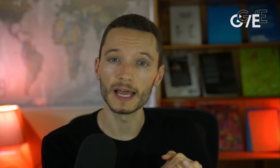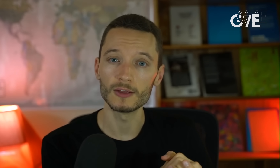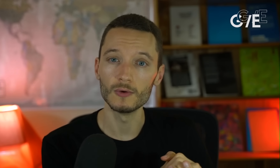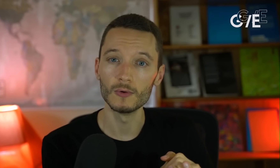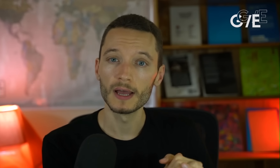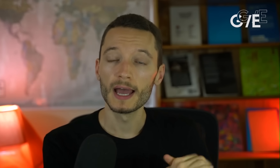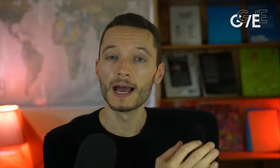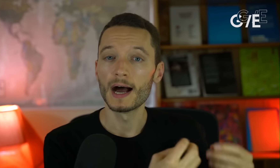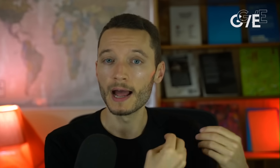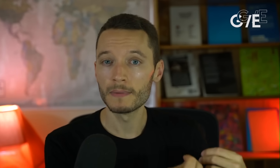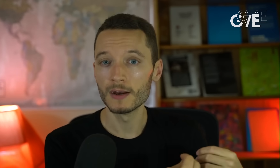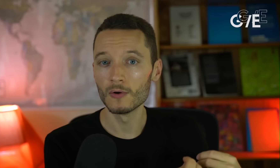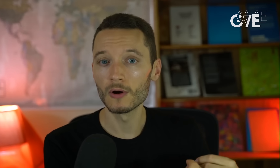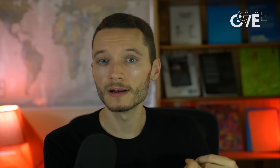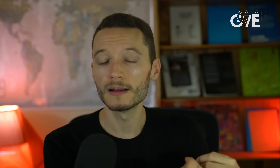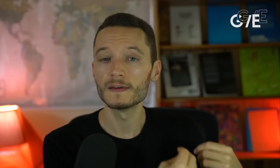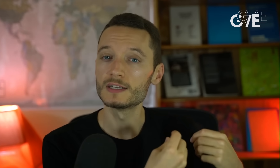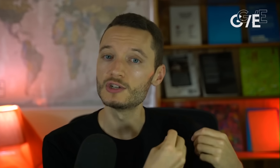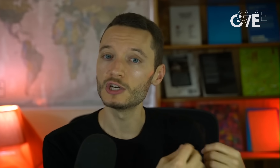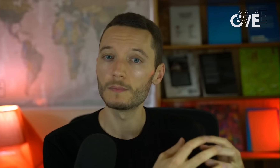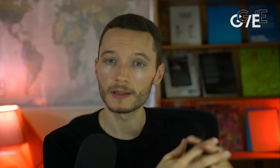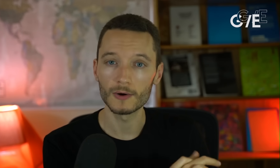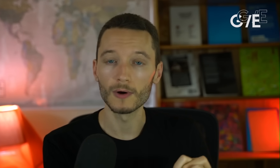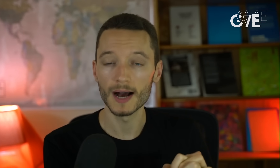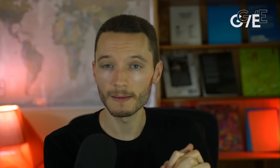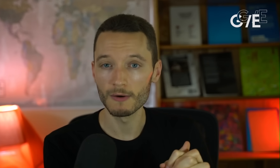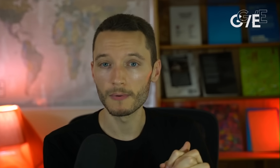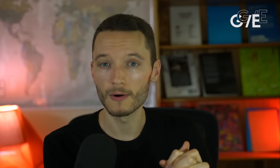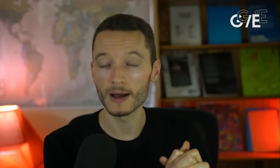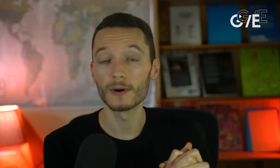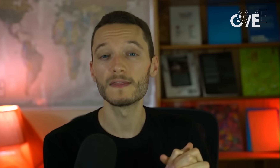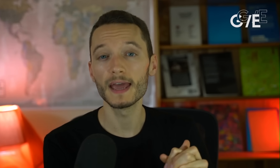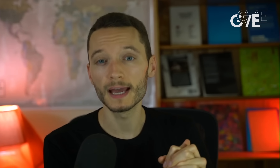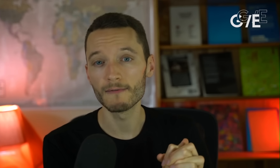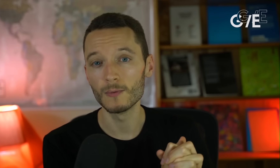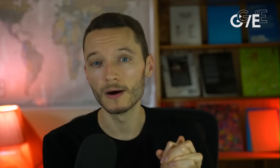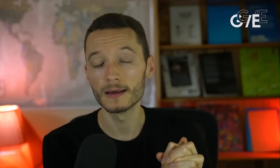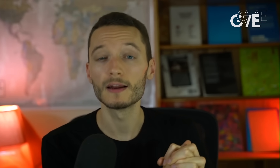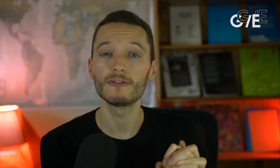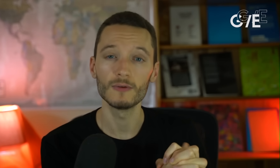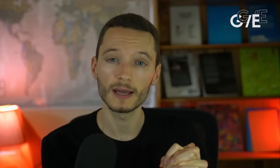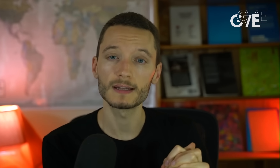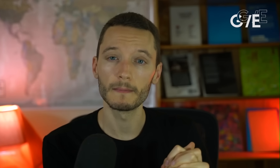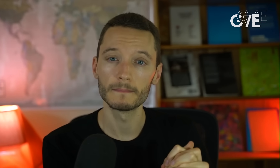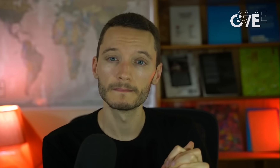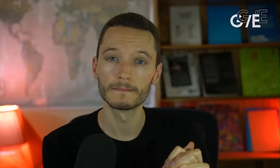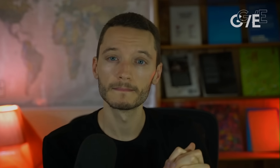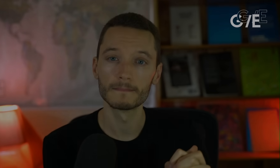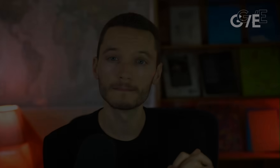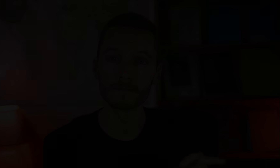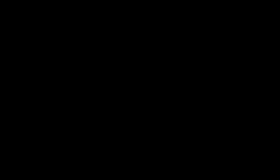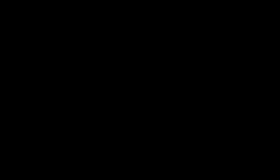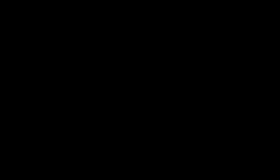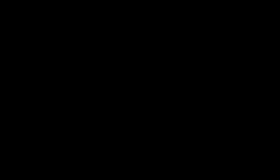listeners like you. I'm Ben Norton. This is Geopolitical Economy Report. I want to thank everyone and I'll see you next time.